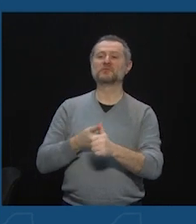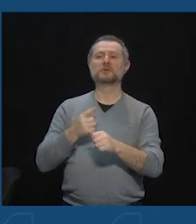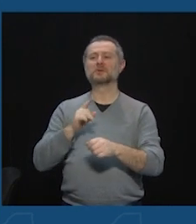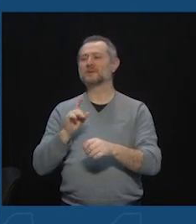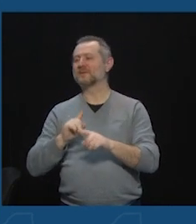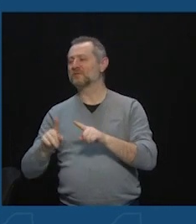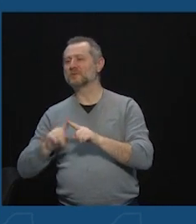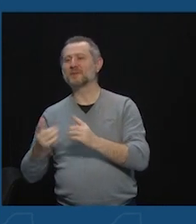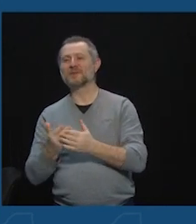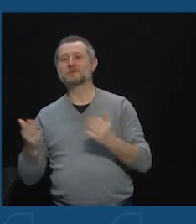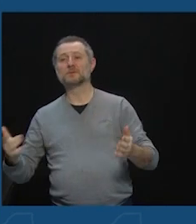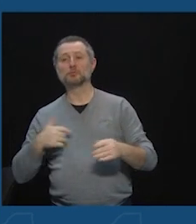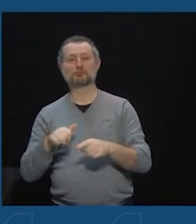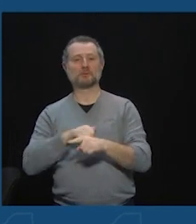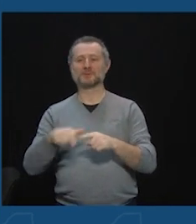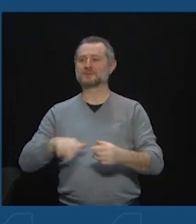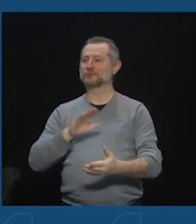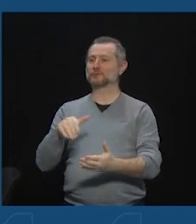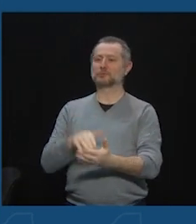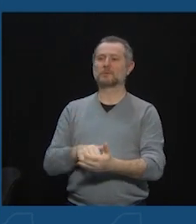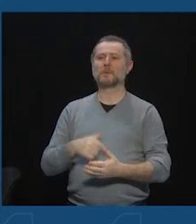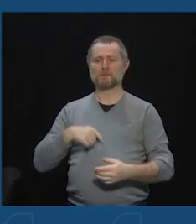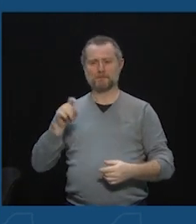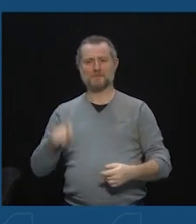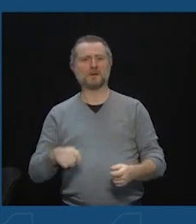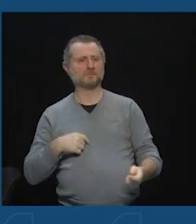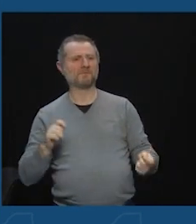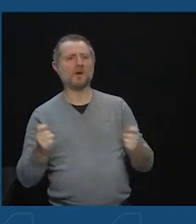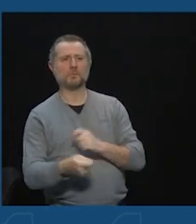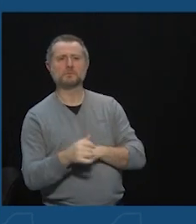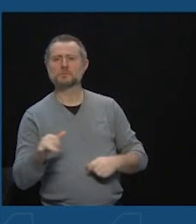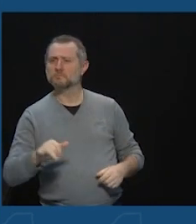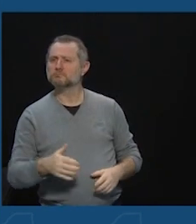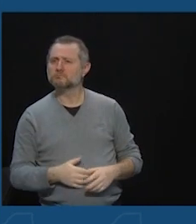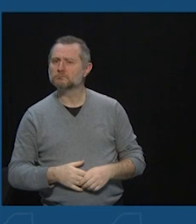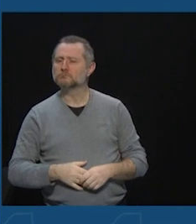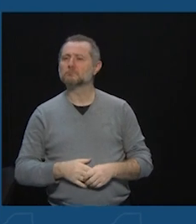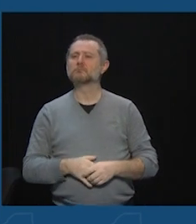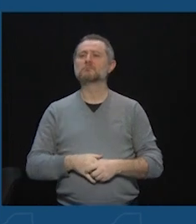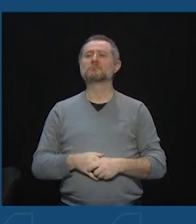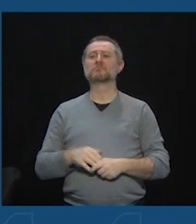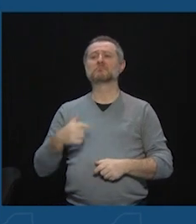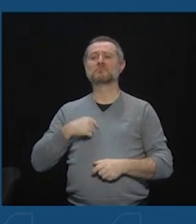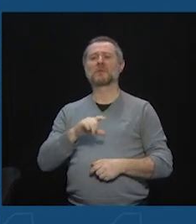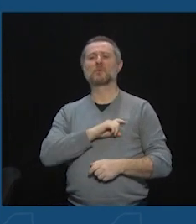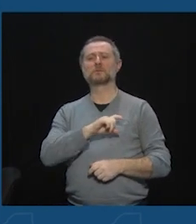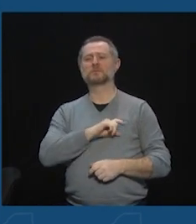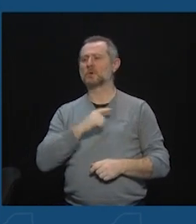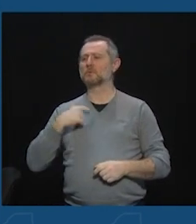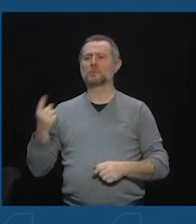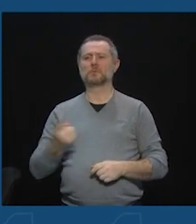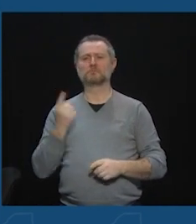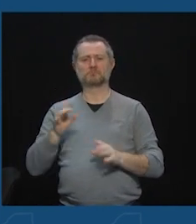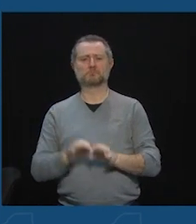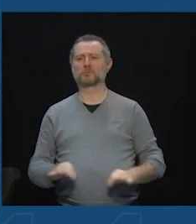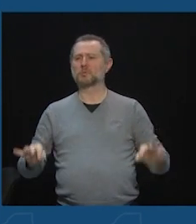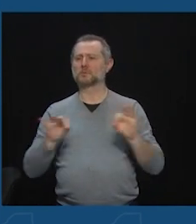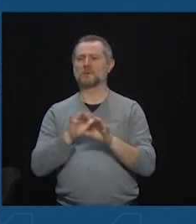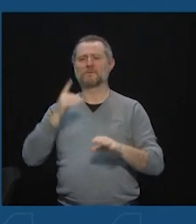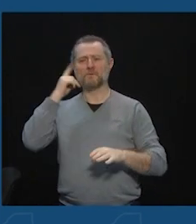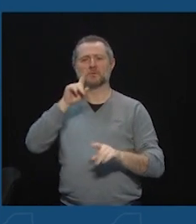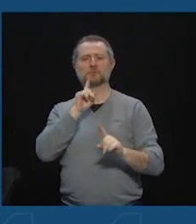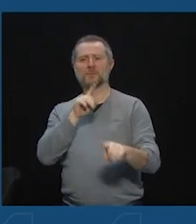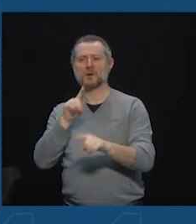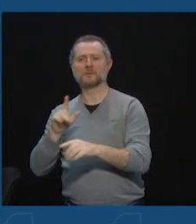this training center, has to change. Law enforcement will always be critical to our threat response, but equipping our